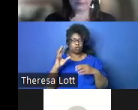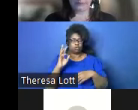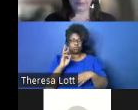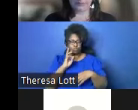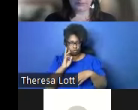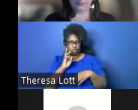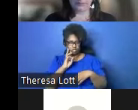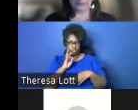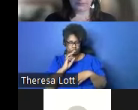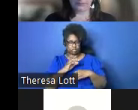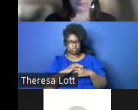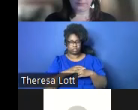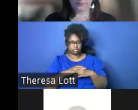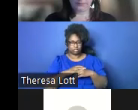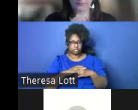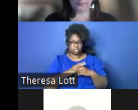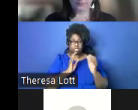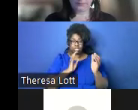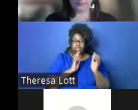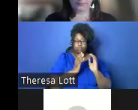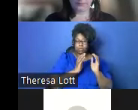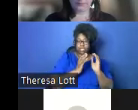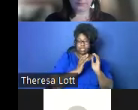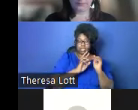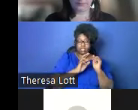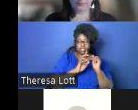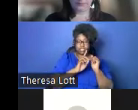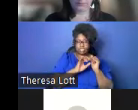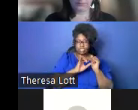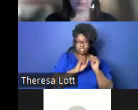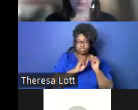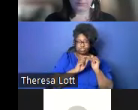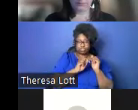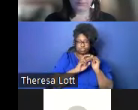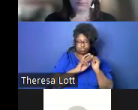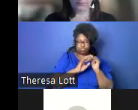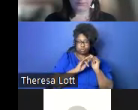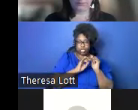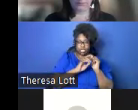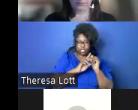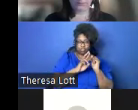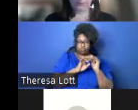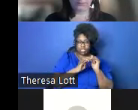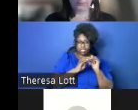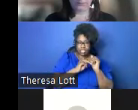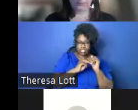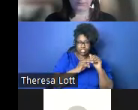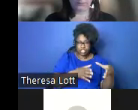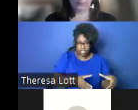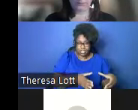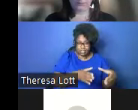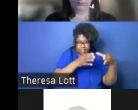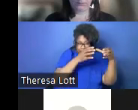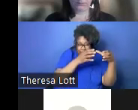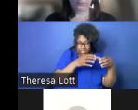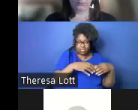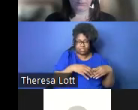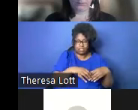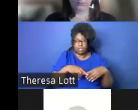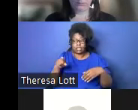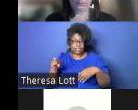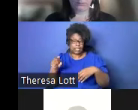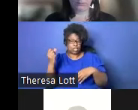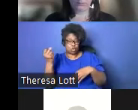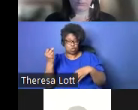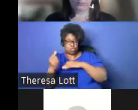the retention, the distributed retention tanks, larger than the current system, can hold it underwater in a